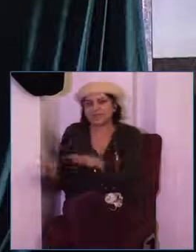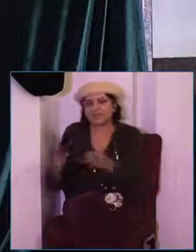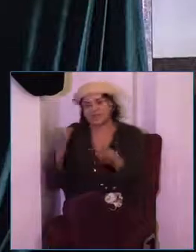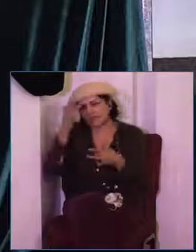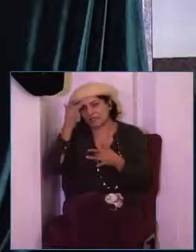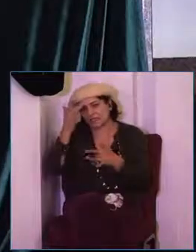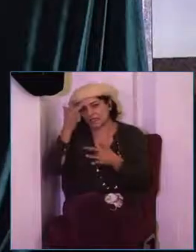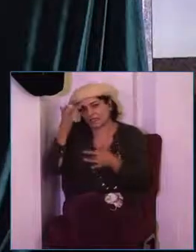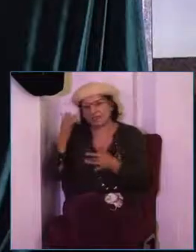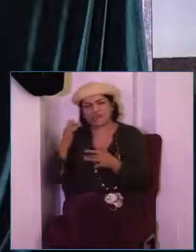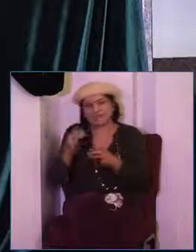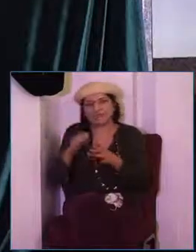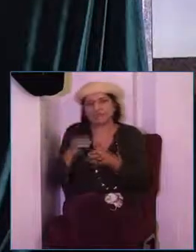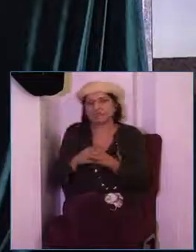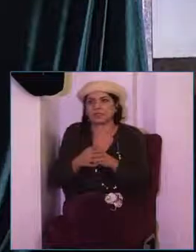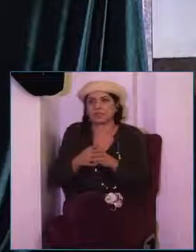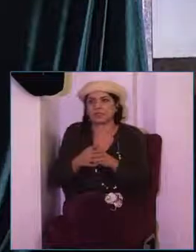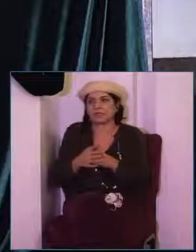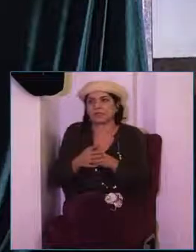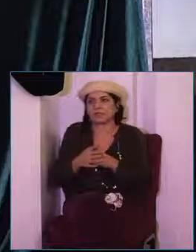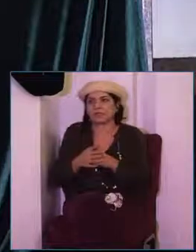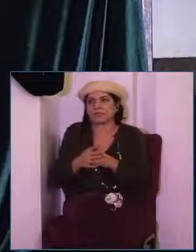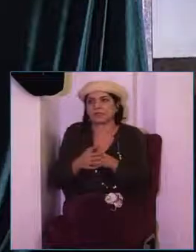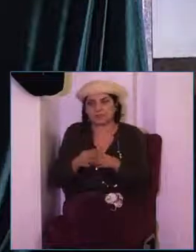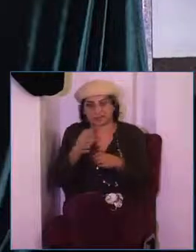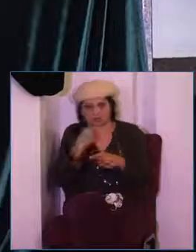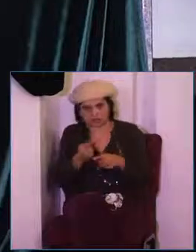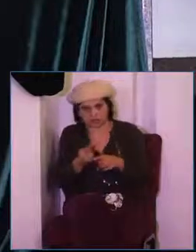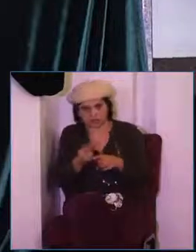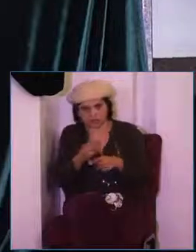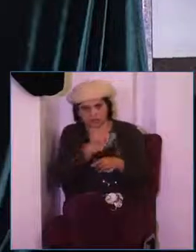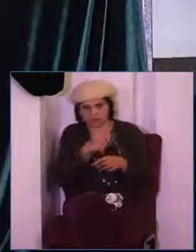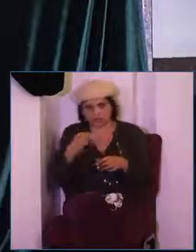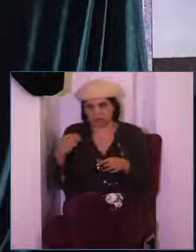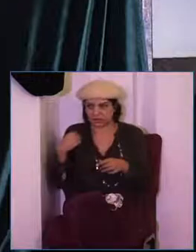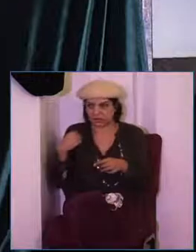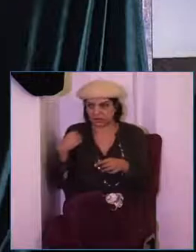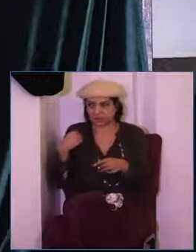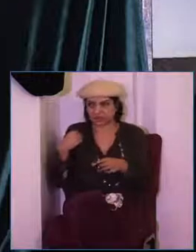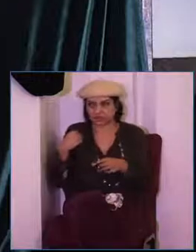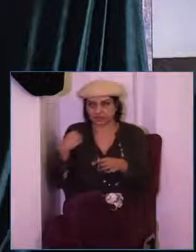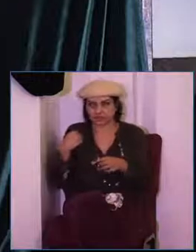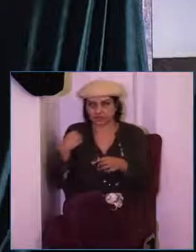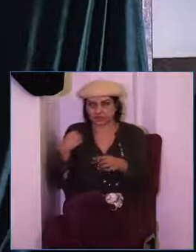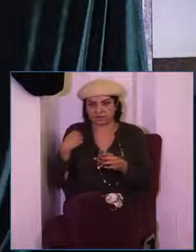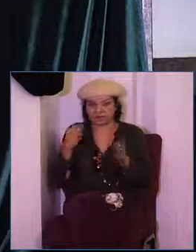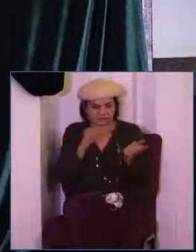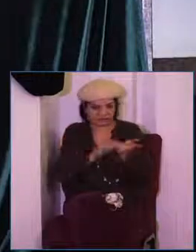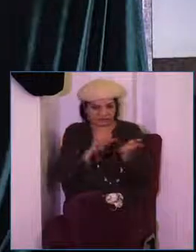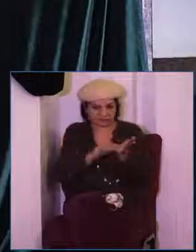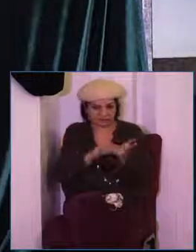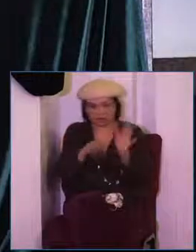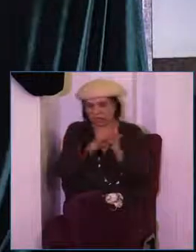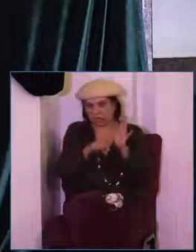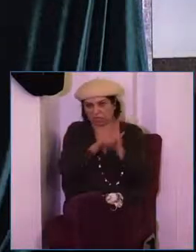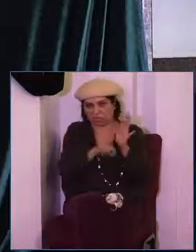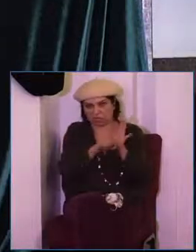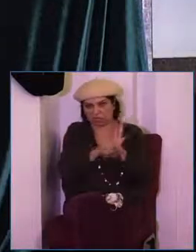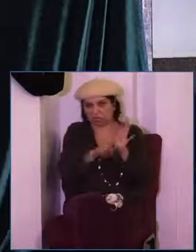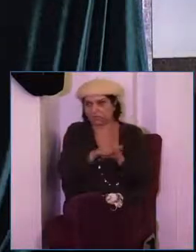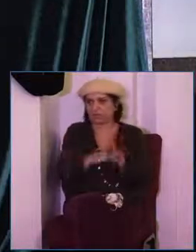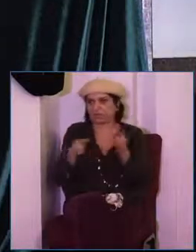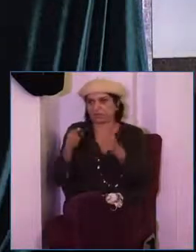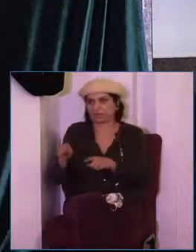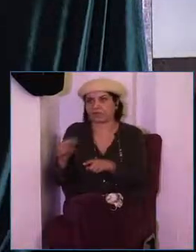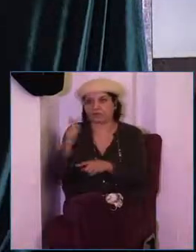about the member that told me that she got a horrible report from the doctor the other day while we're on the phone. She